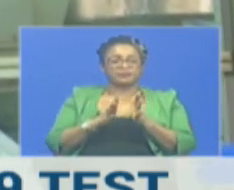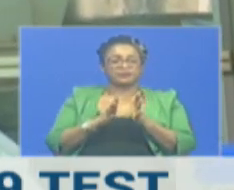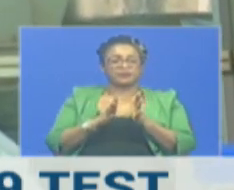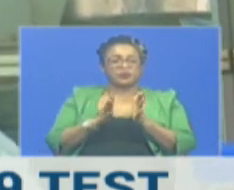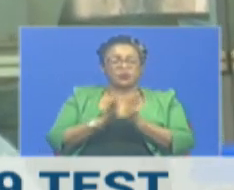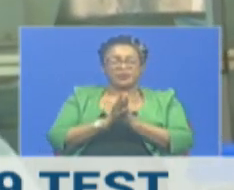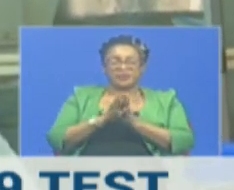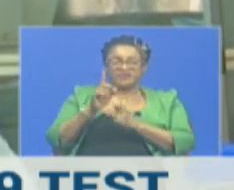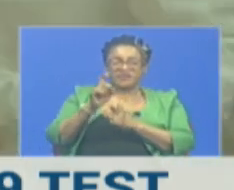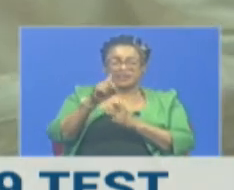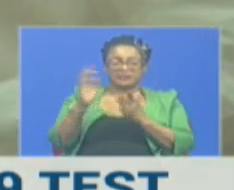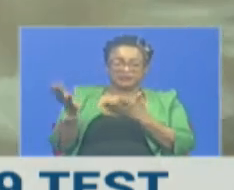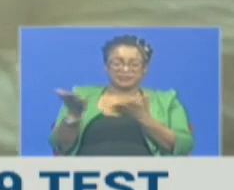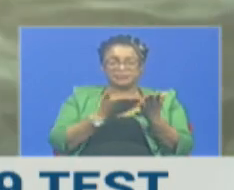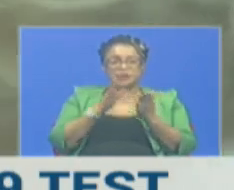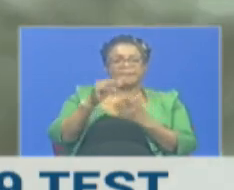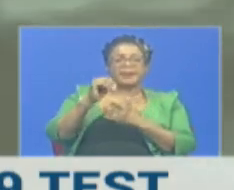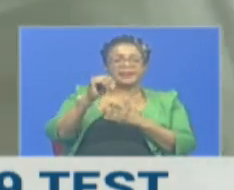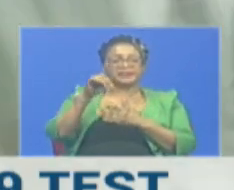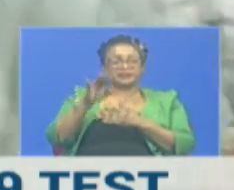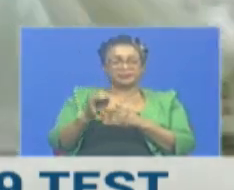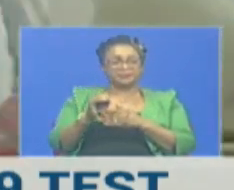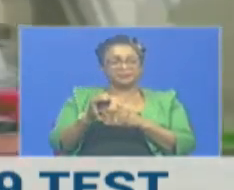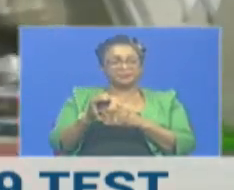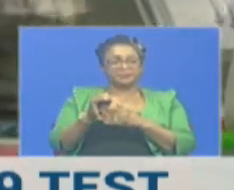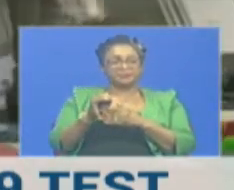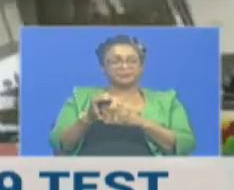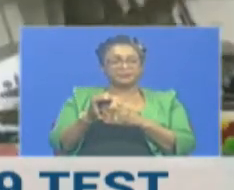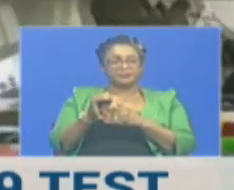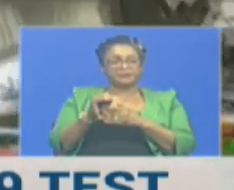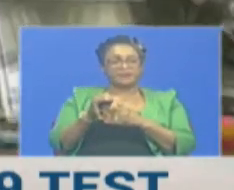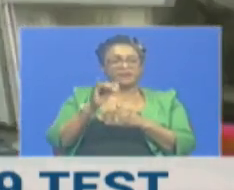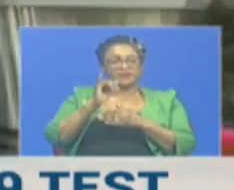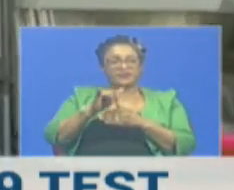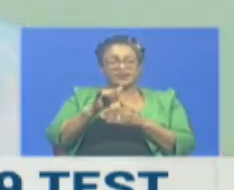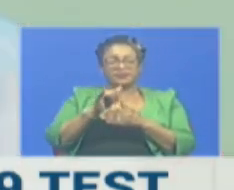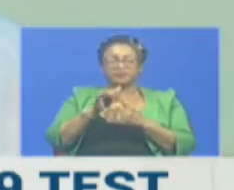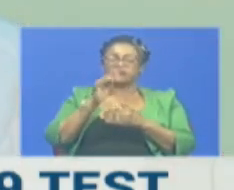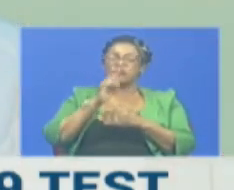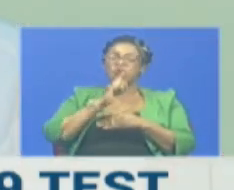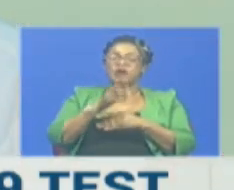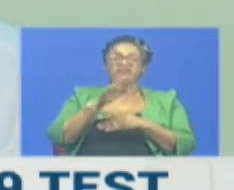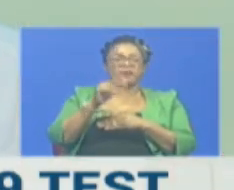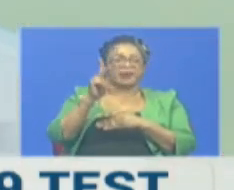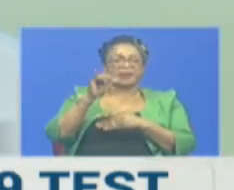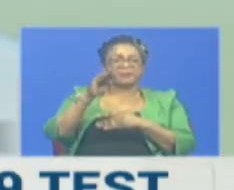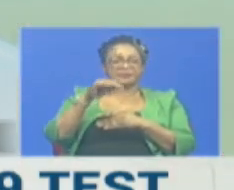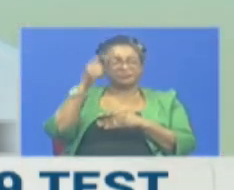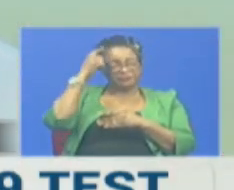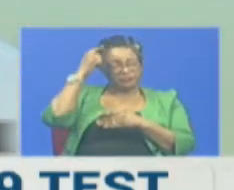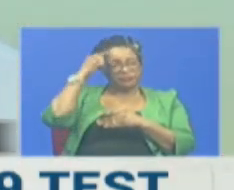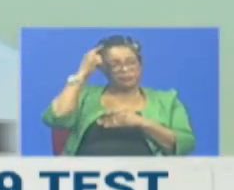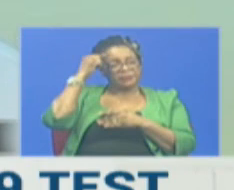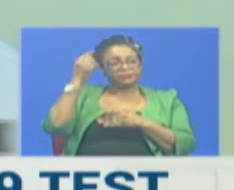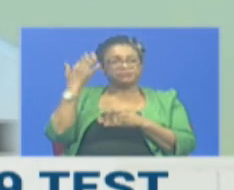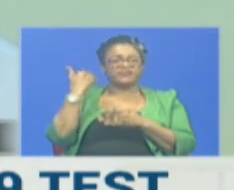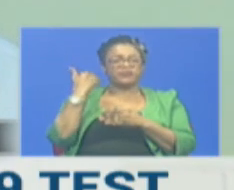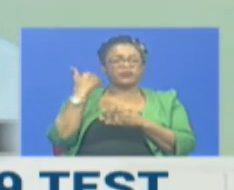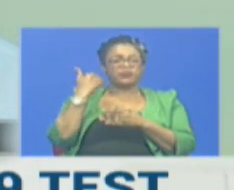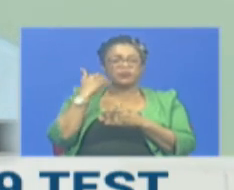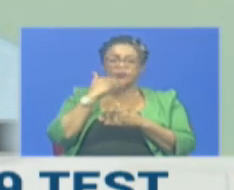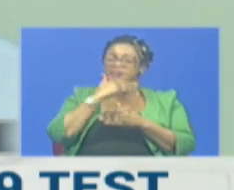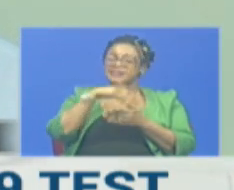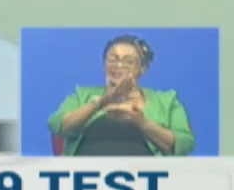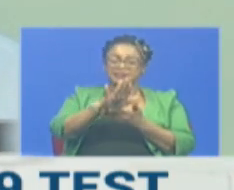transport media. Other neighboring countries also order this transport media from Cambry. I remember we have sent a batch